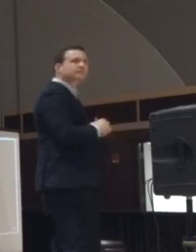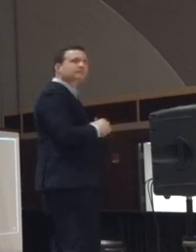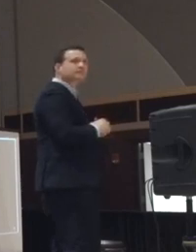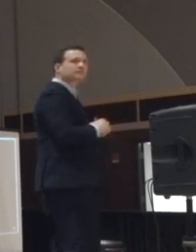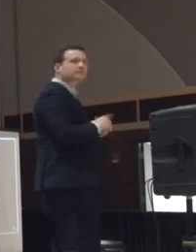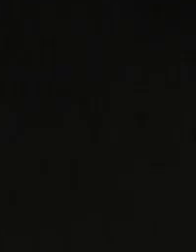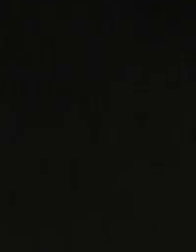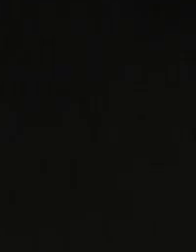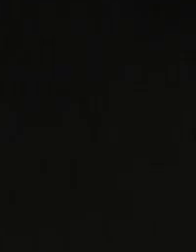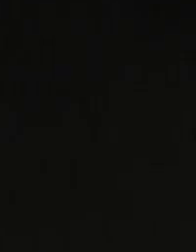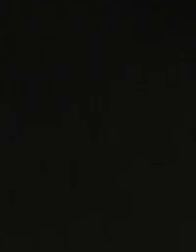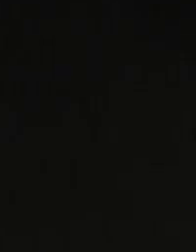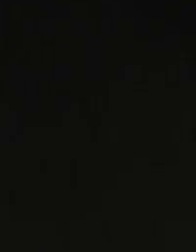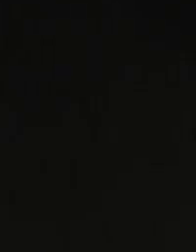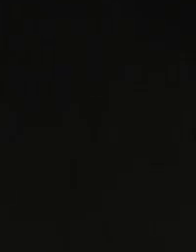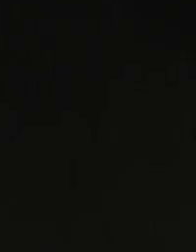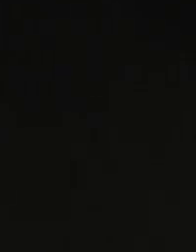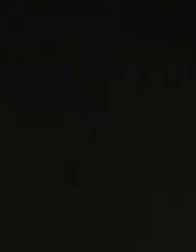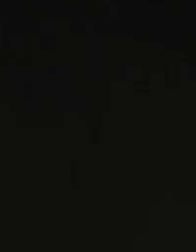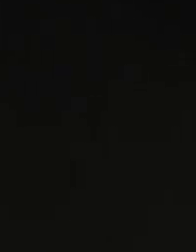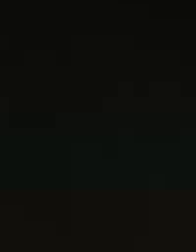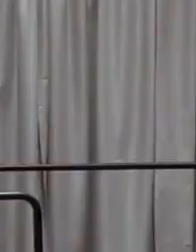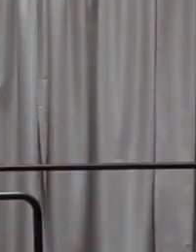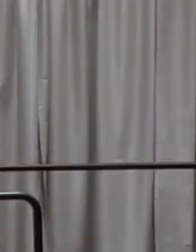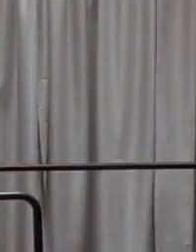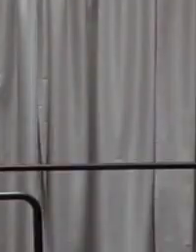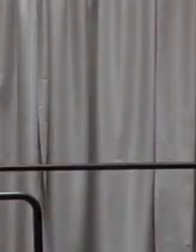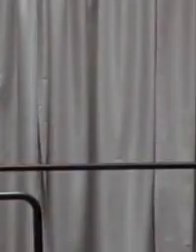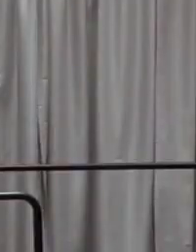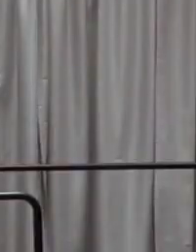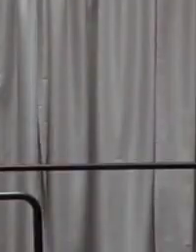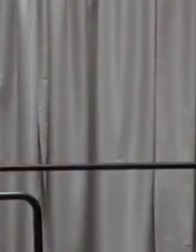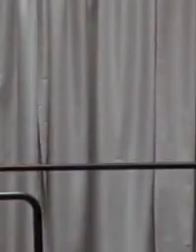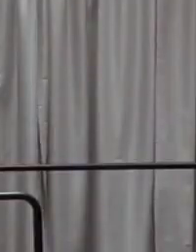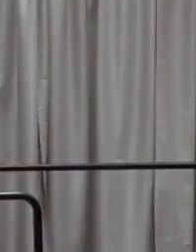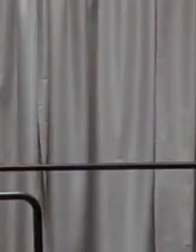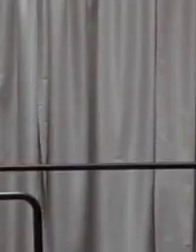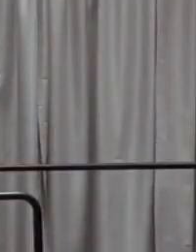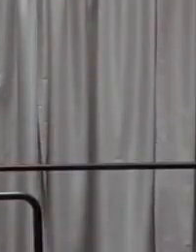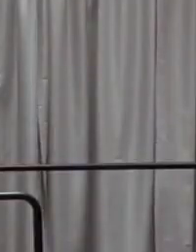Bullied in school, loved calligraphy. Where would he be today?